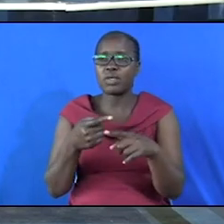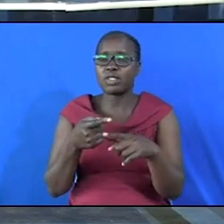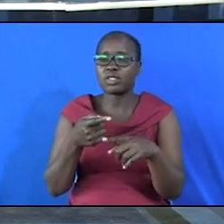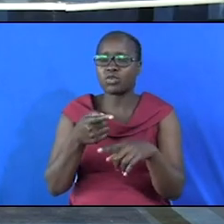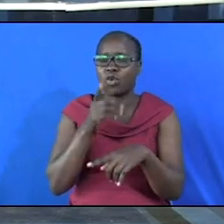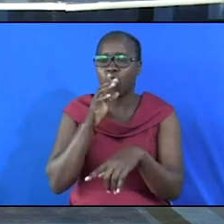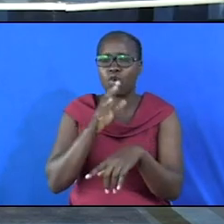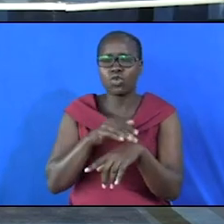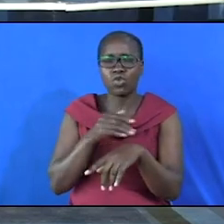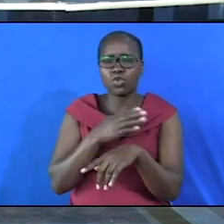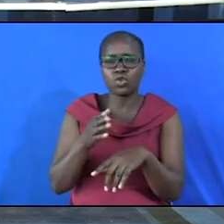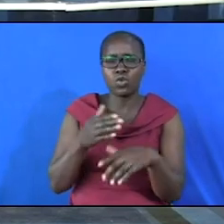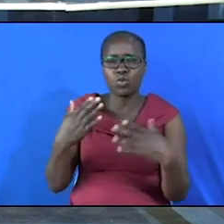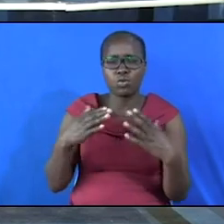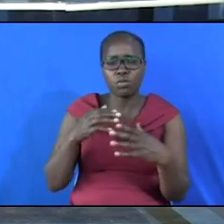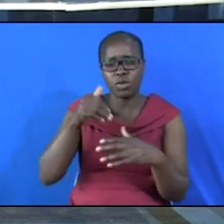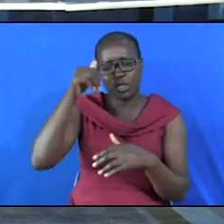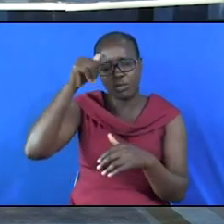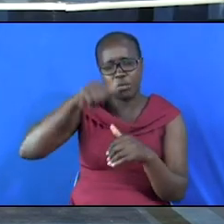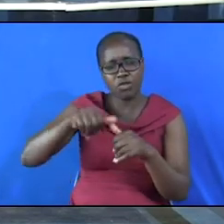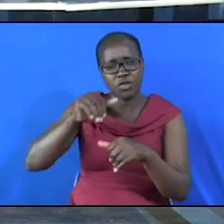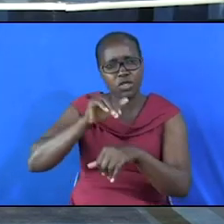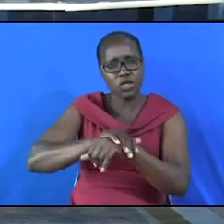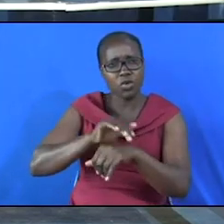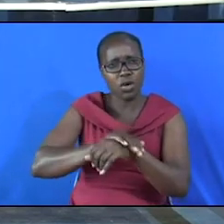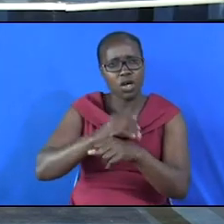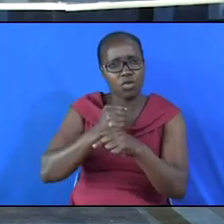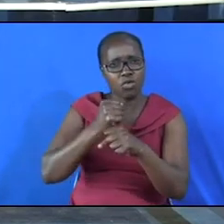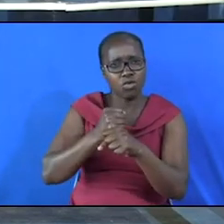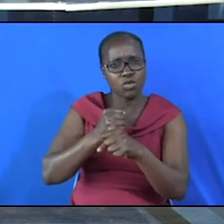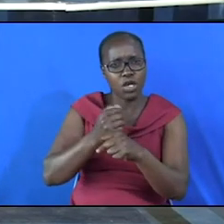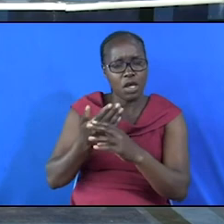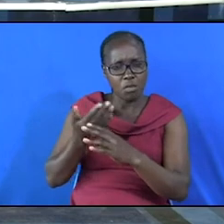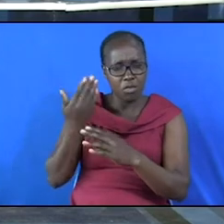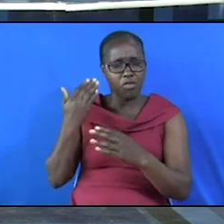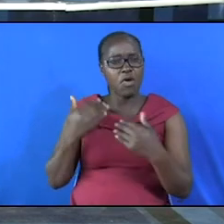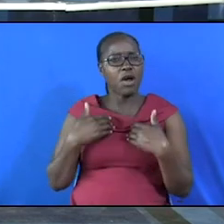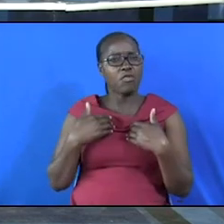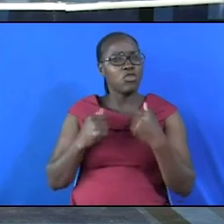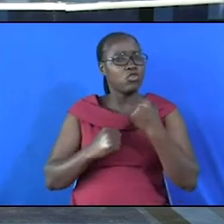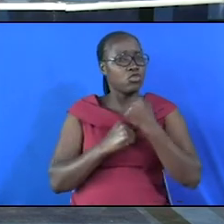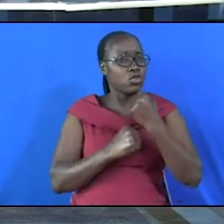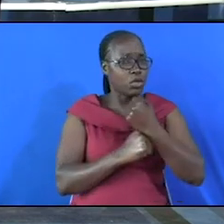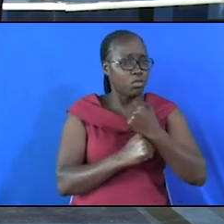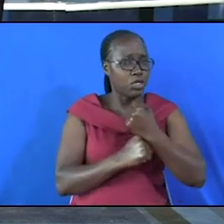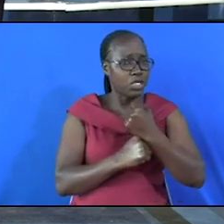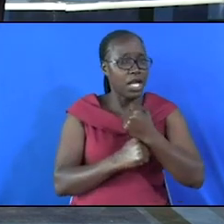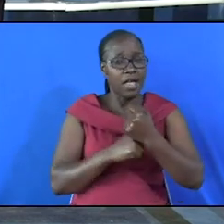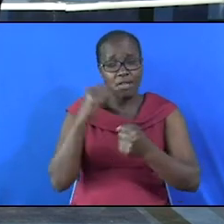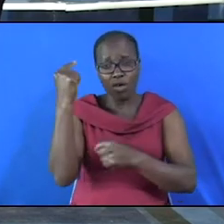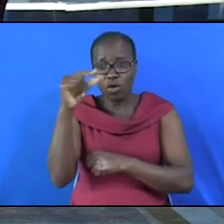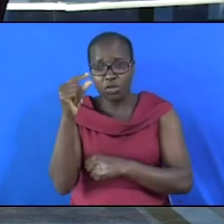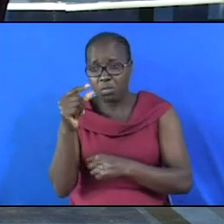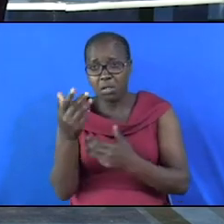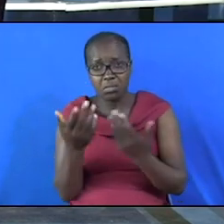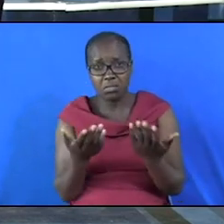away, will people remember you for the good works that you used to do? Do you support the cause of the